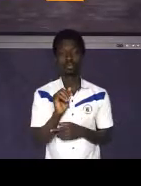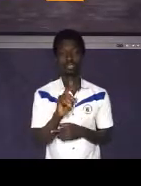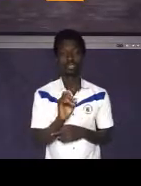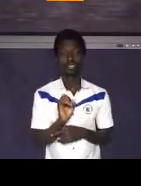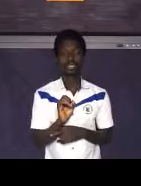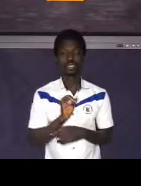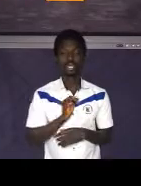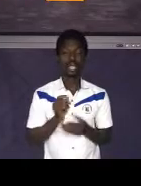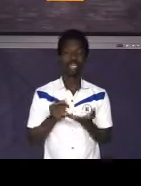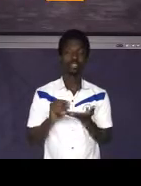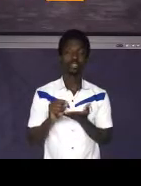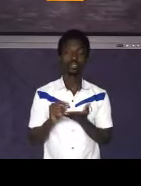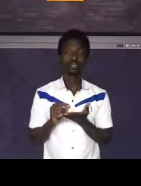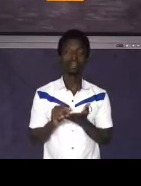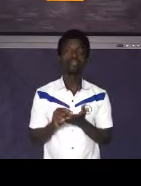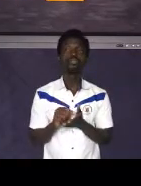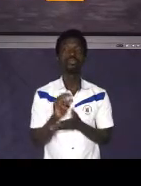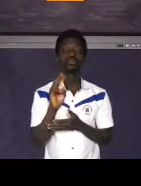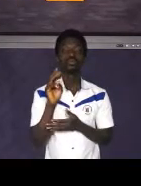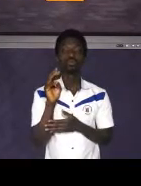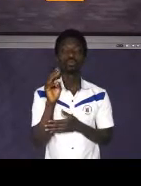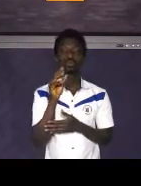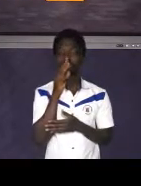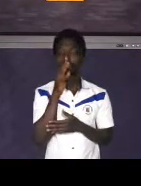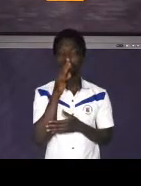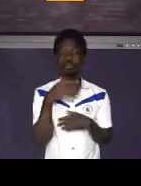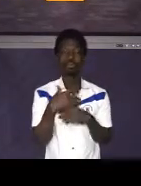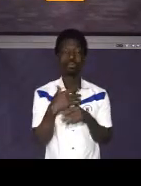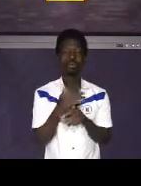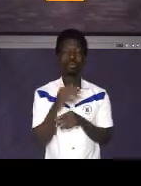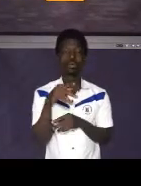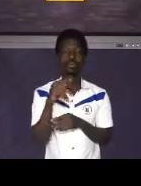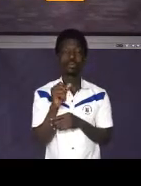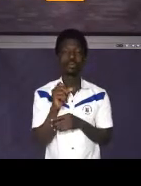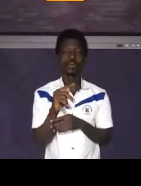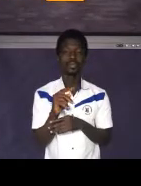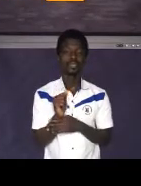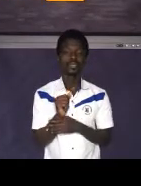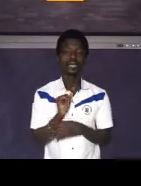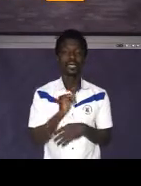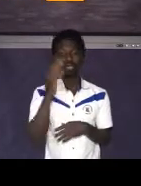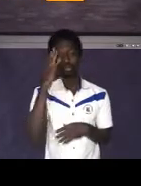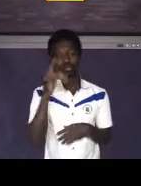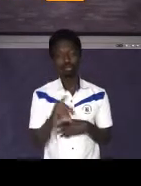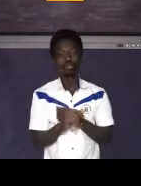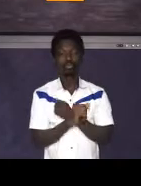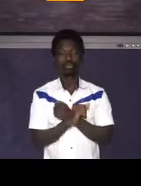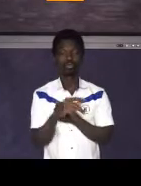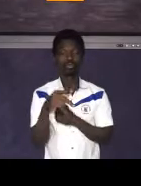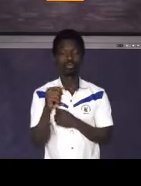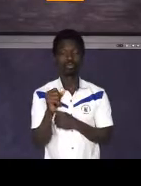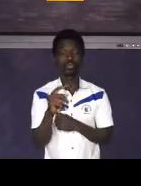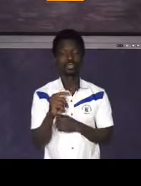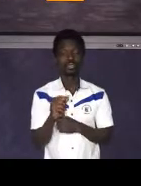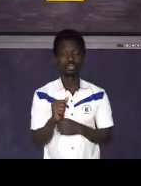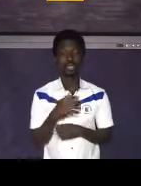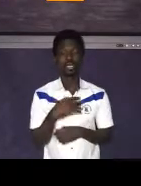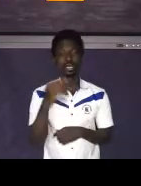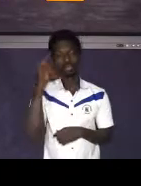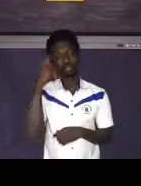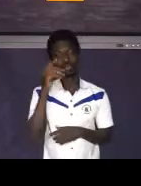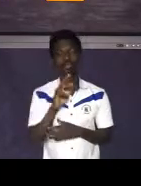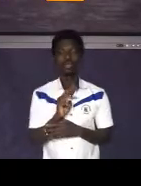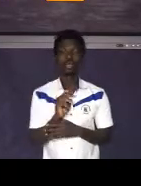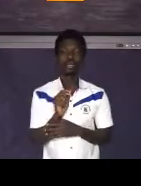M-A-D-E, I wrote, Mom made pasta. I know you love pasta. So, Mom made pasta. And